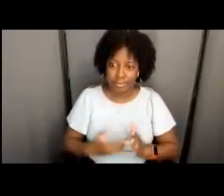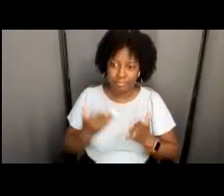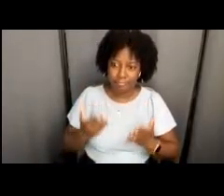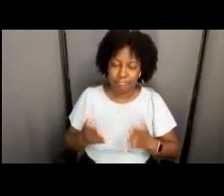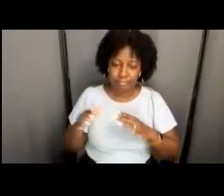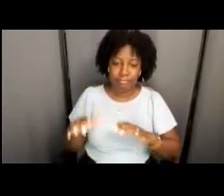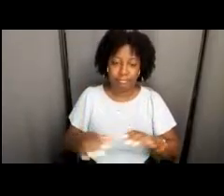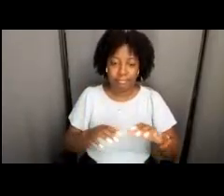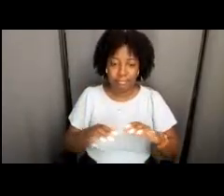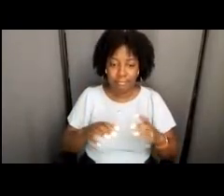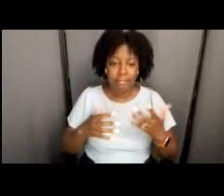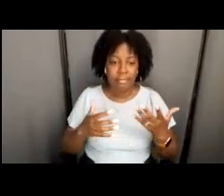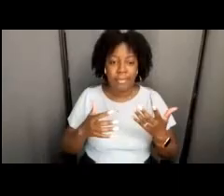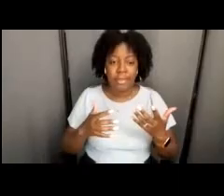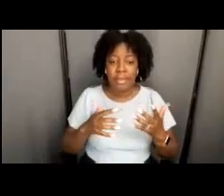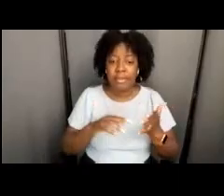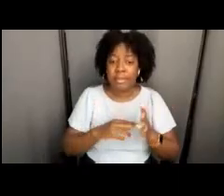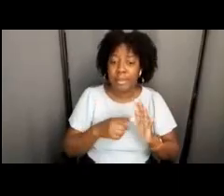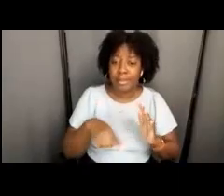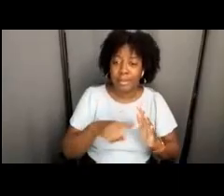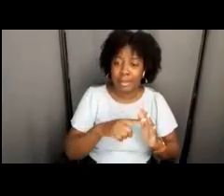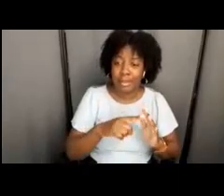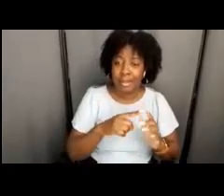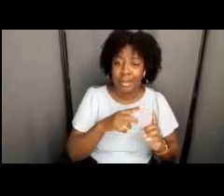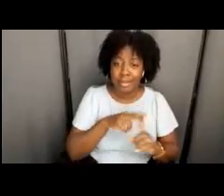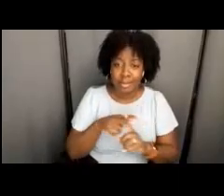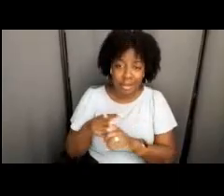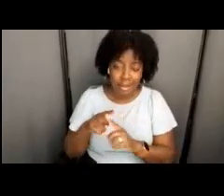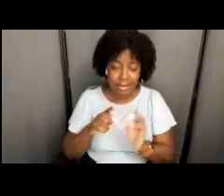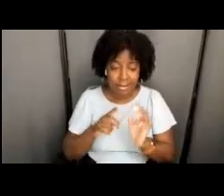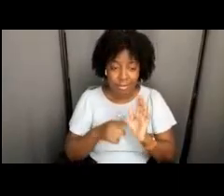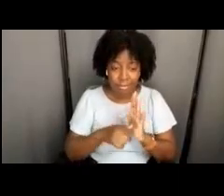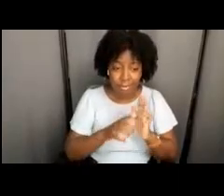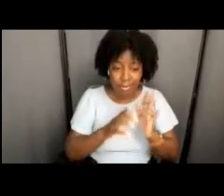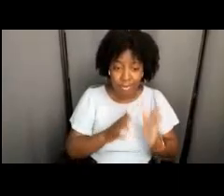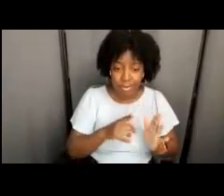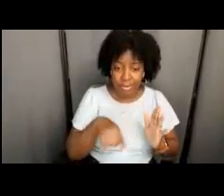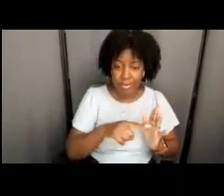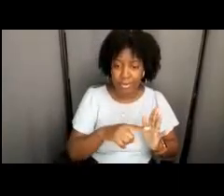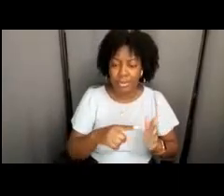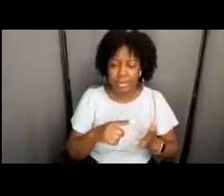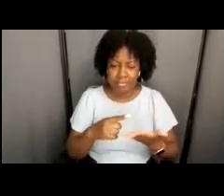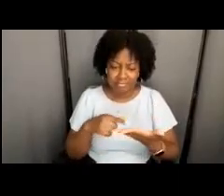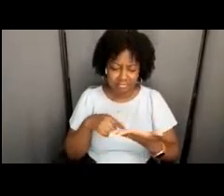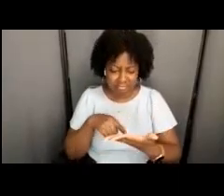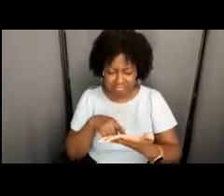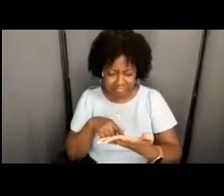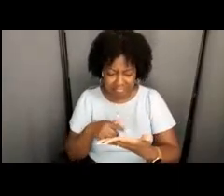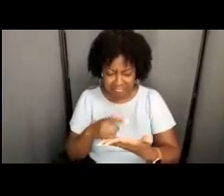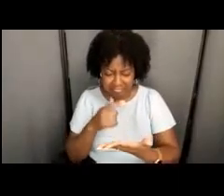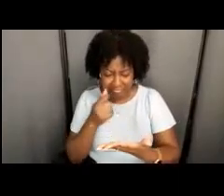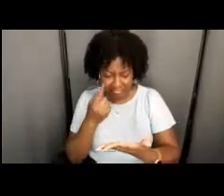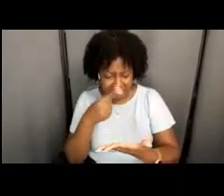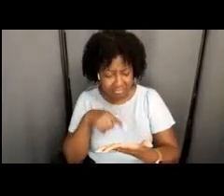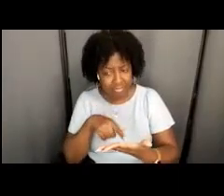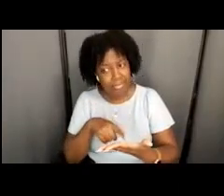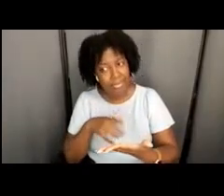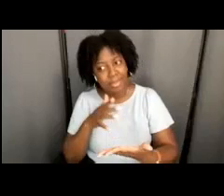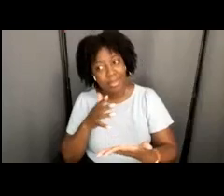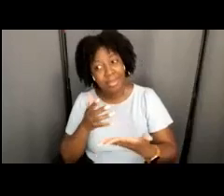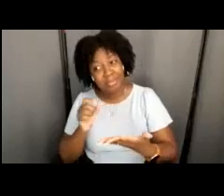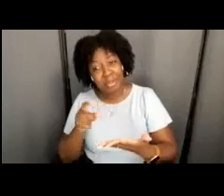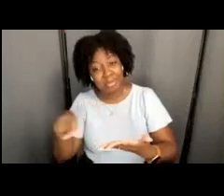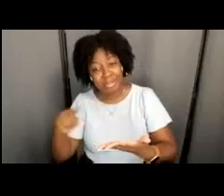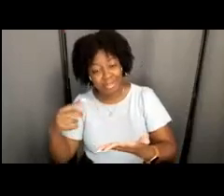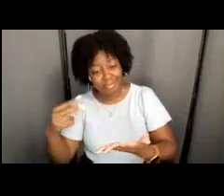clear by the assigned reviewers. If you are listening and you don't understand the importance, probably none of the other assigned reviewers on the panel do